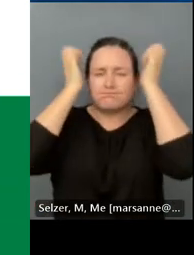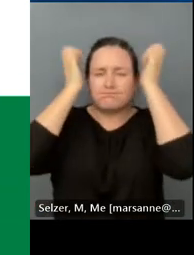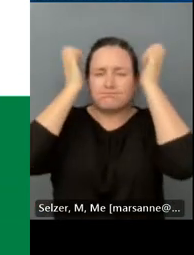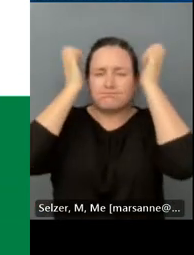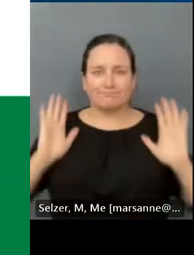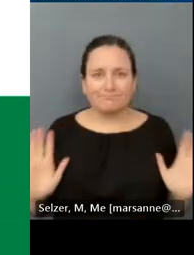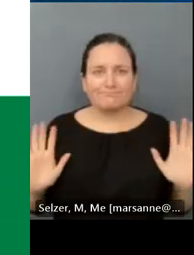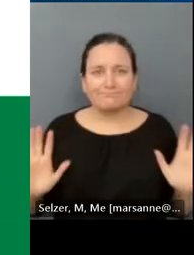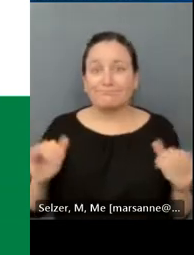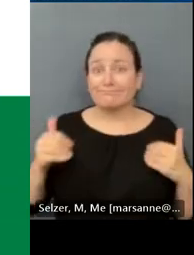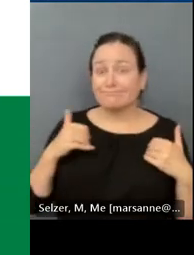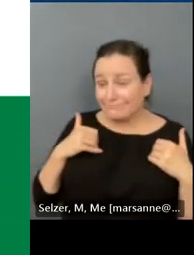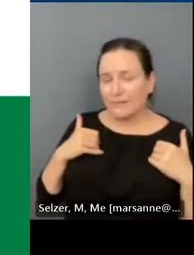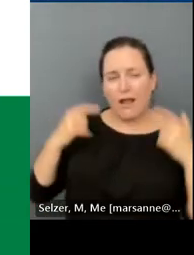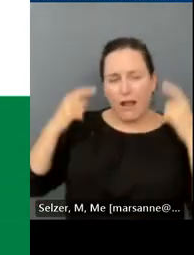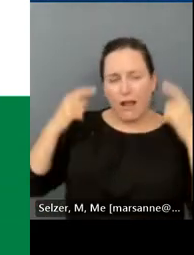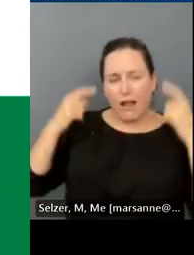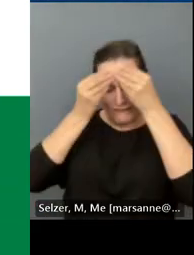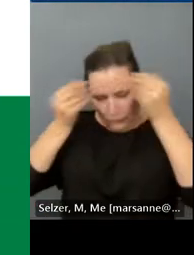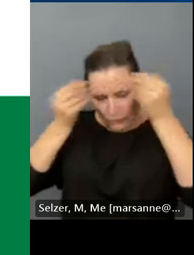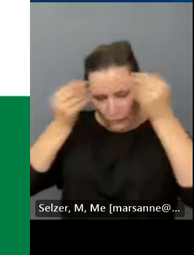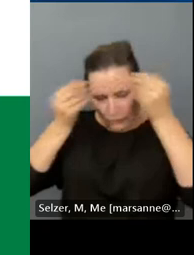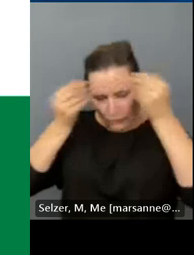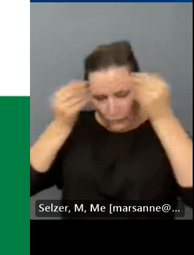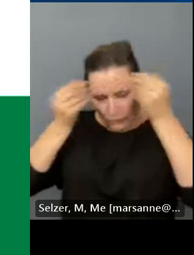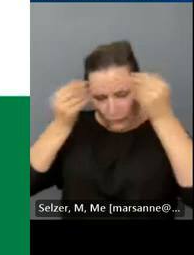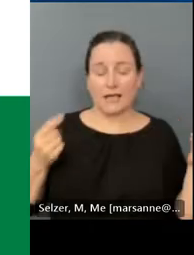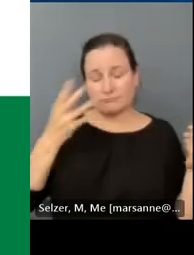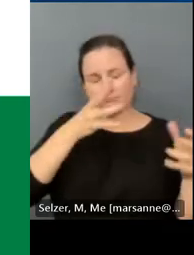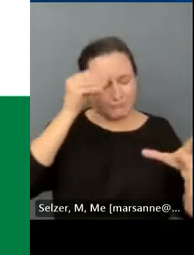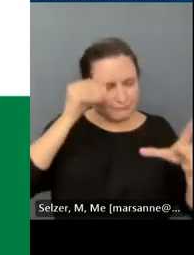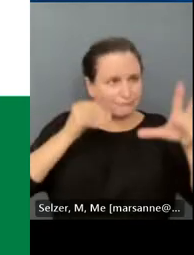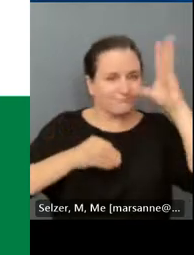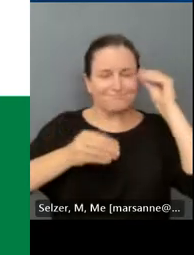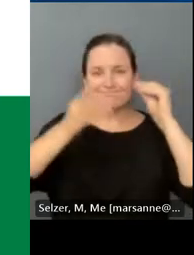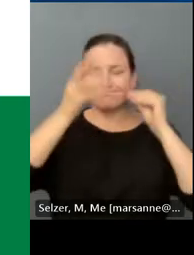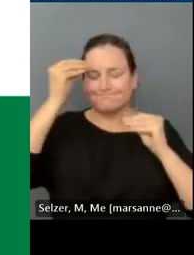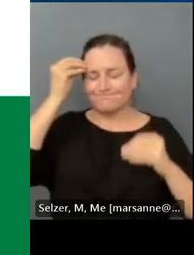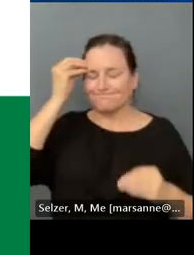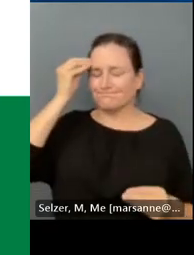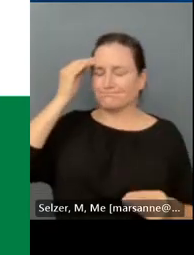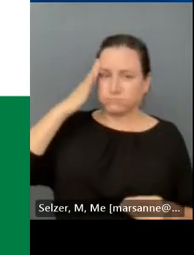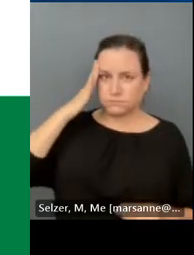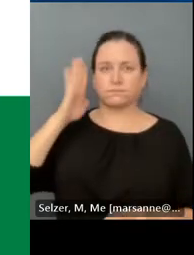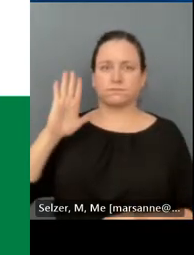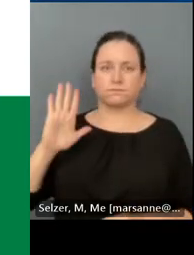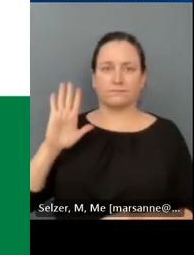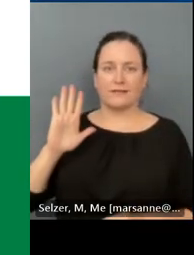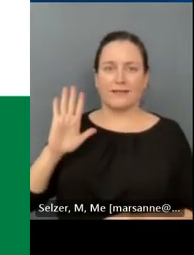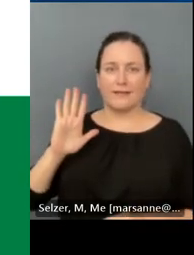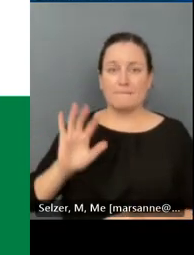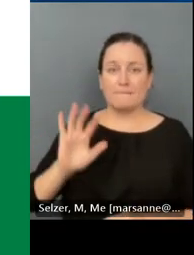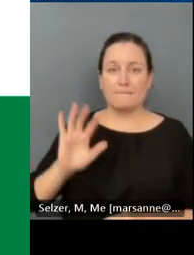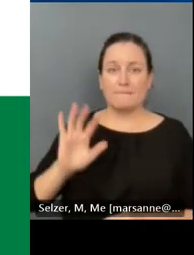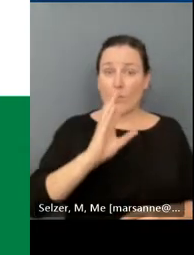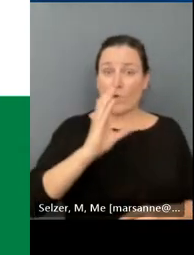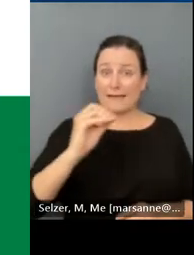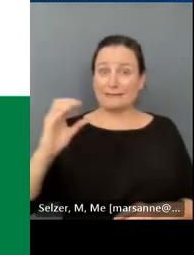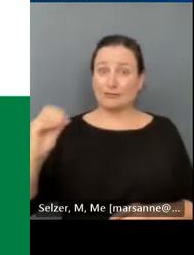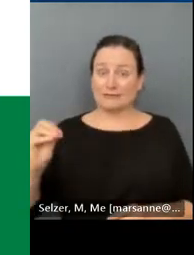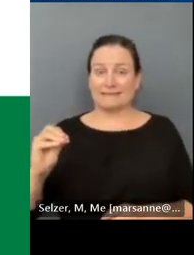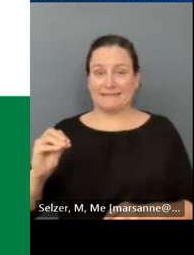lab. Digvijay Singh, my team lead, has made possible 400 videos,